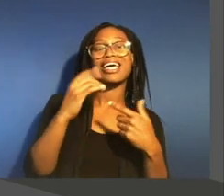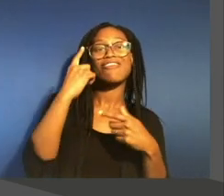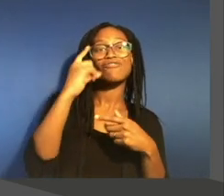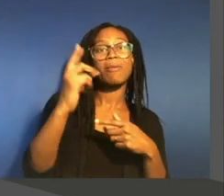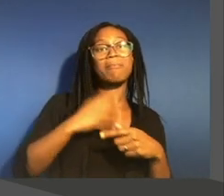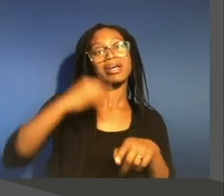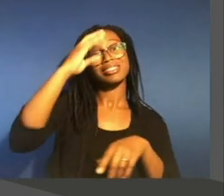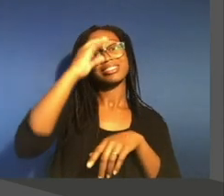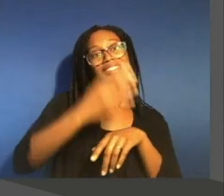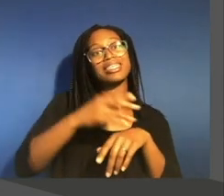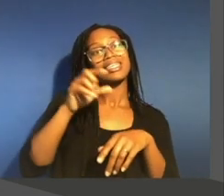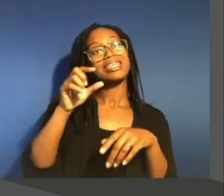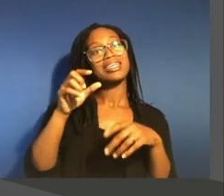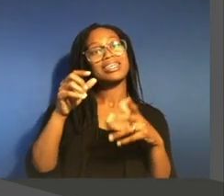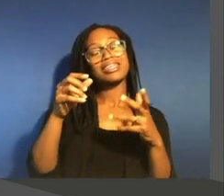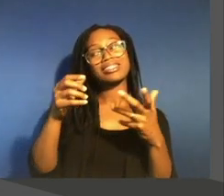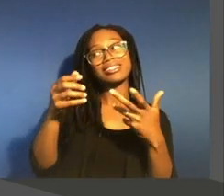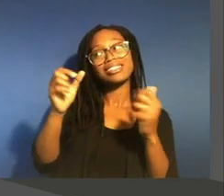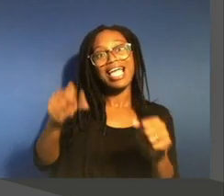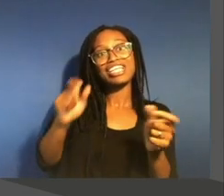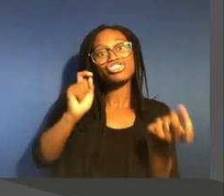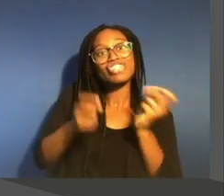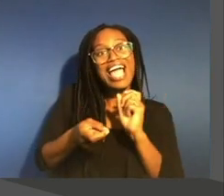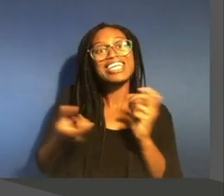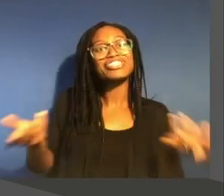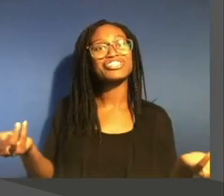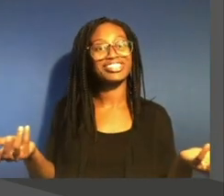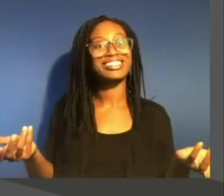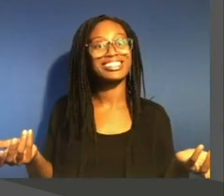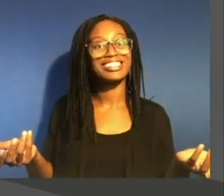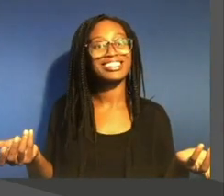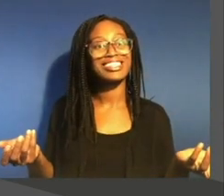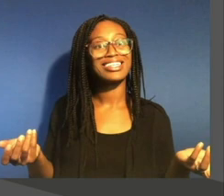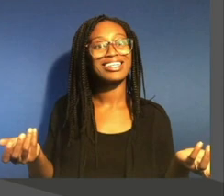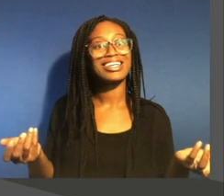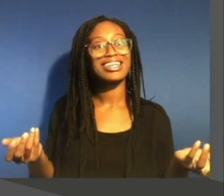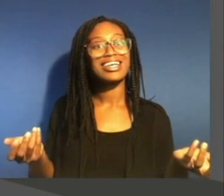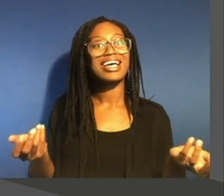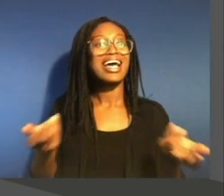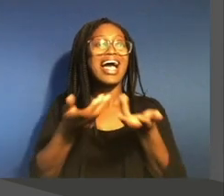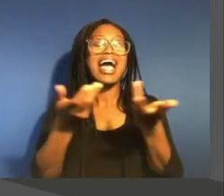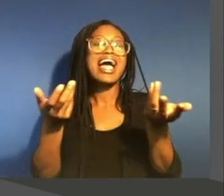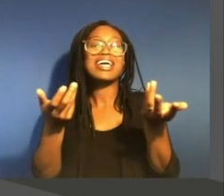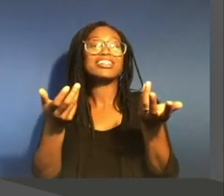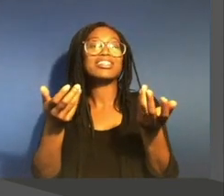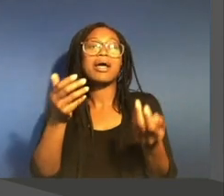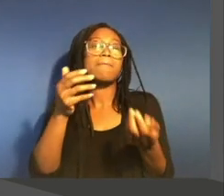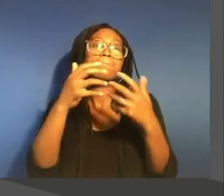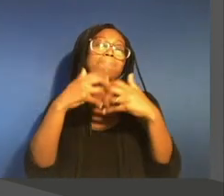change everything. And of course, it will stretch the machine learning